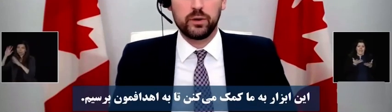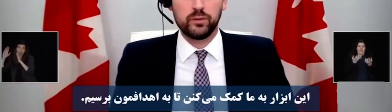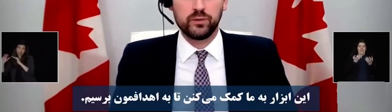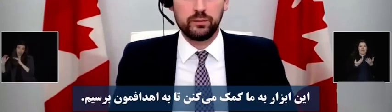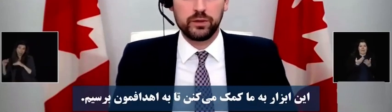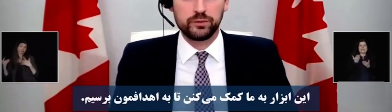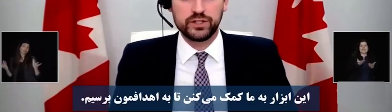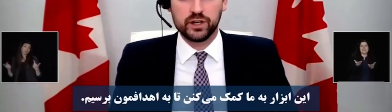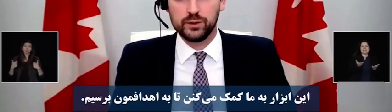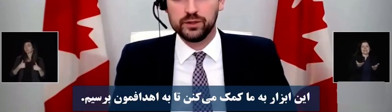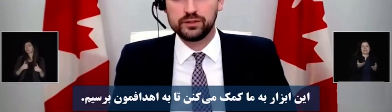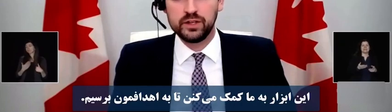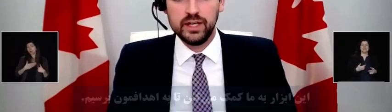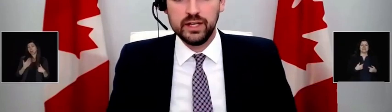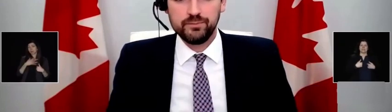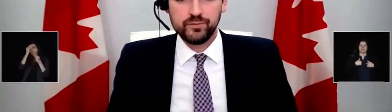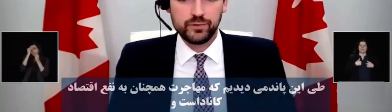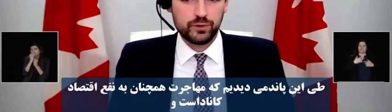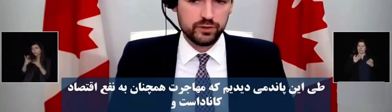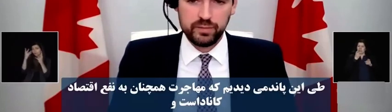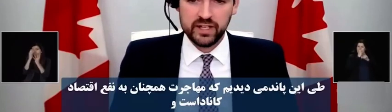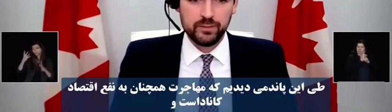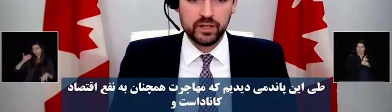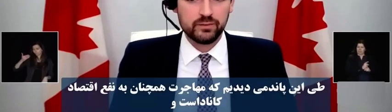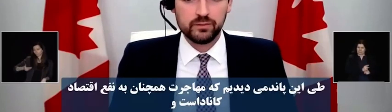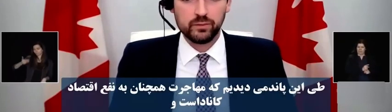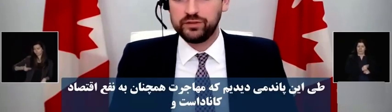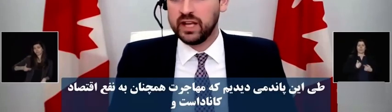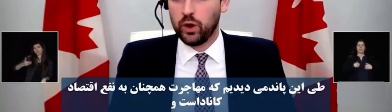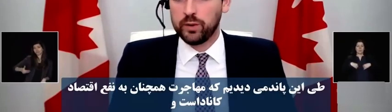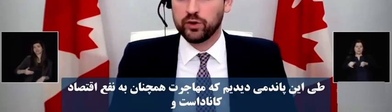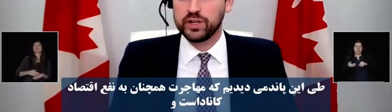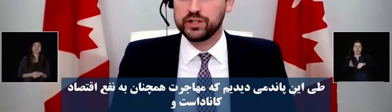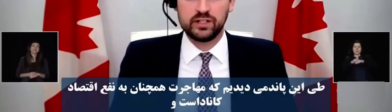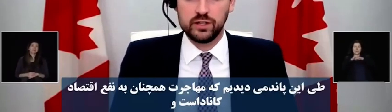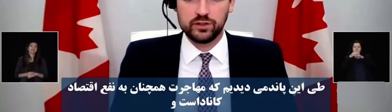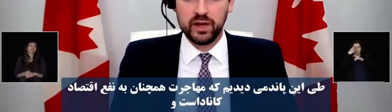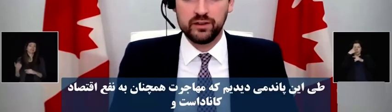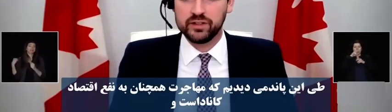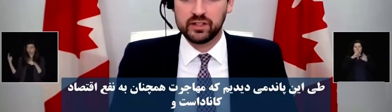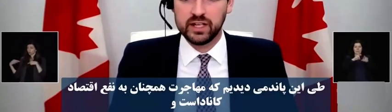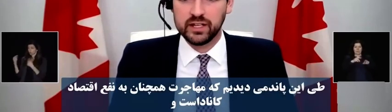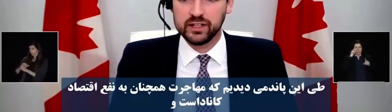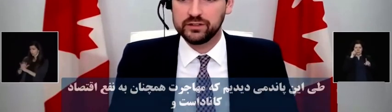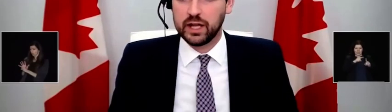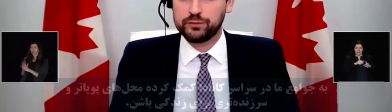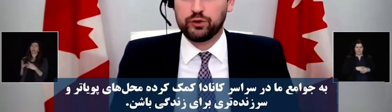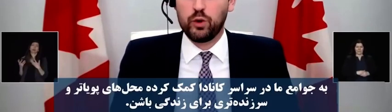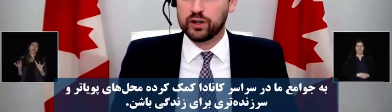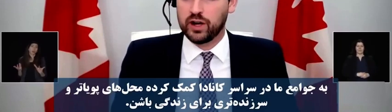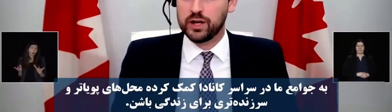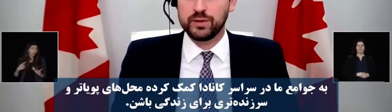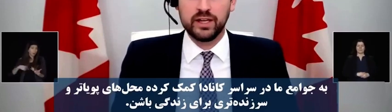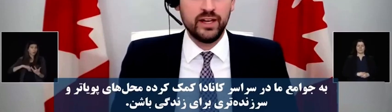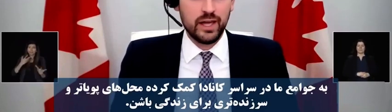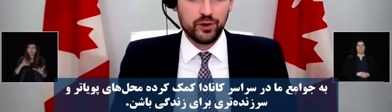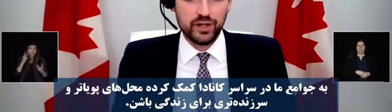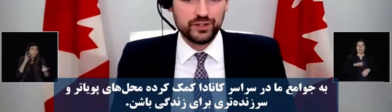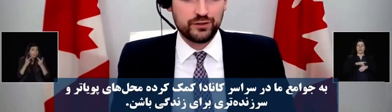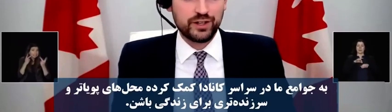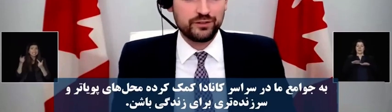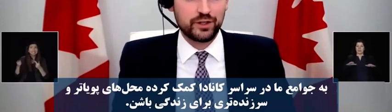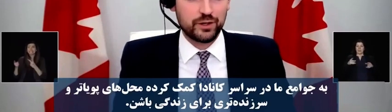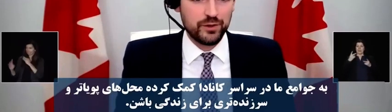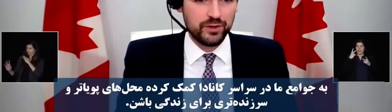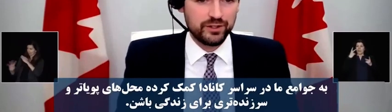working on to help help us reach our goals. Throughout this pandemic, we've seen how immigration continues to benefit Canadians. It helps grow our economy.